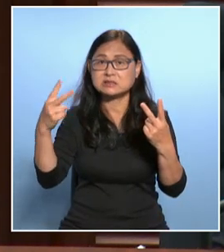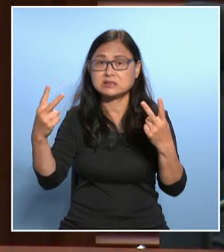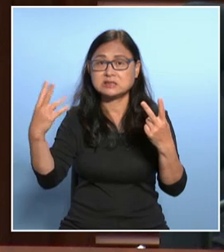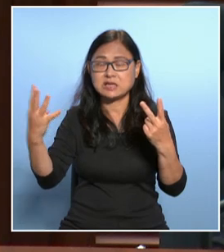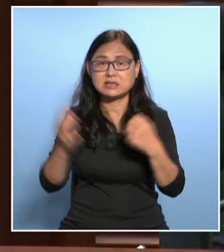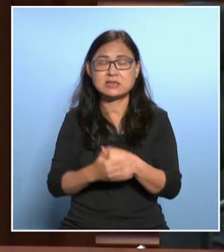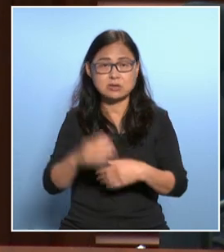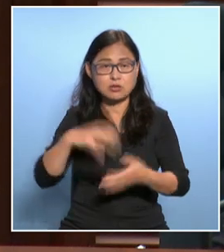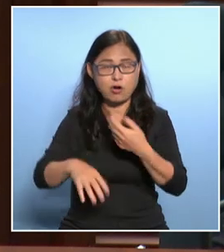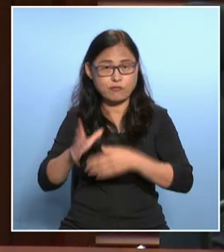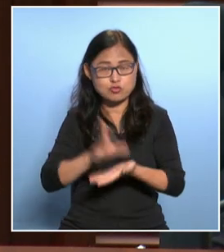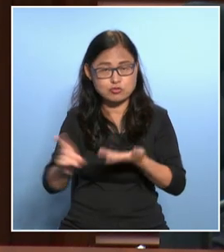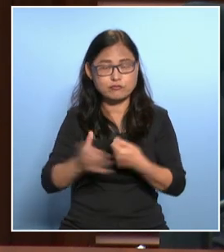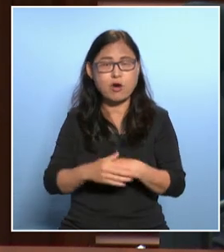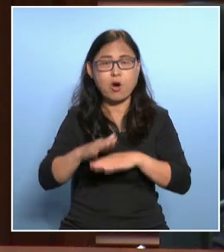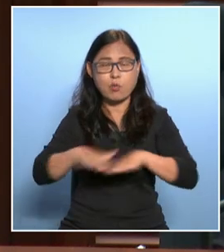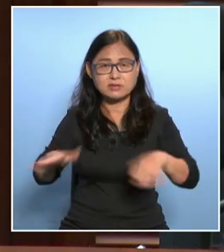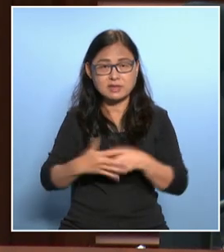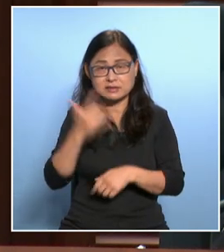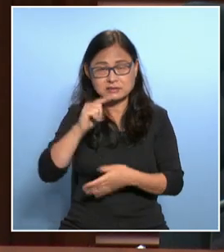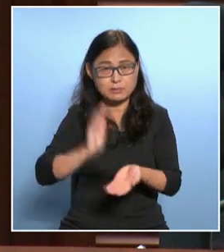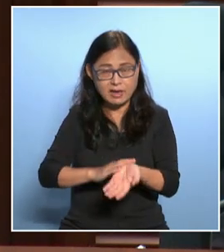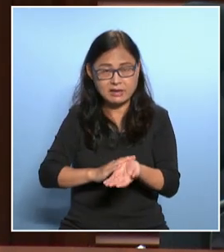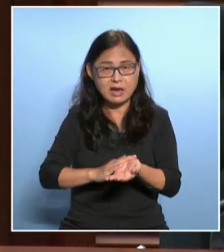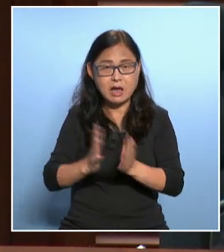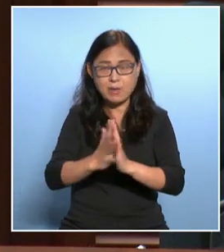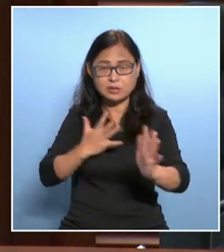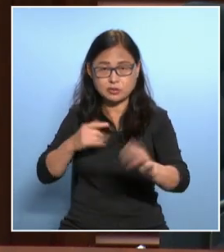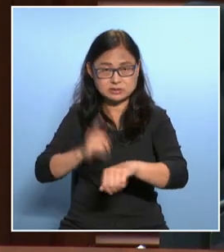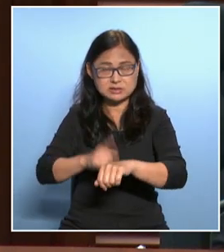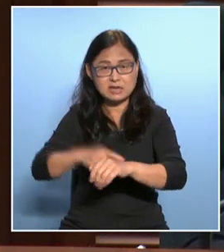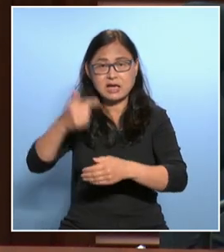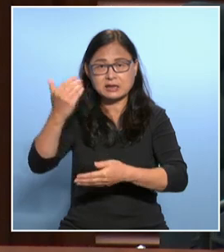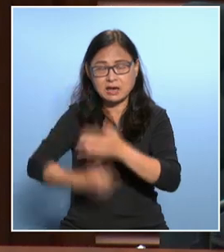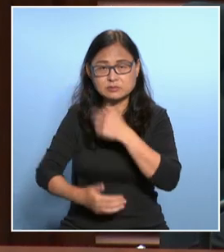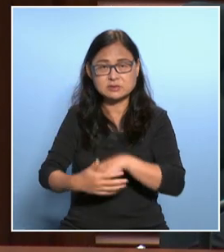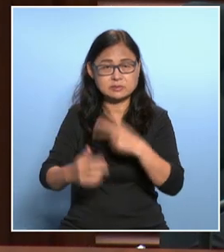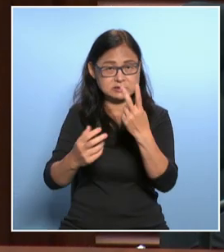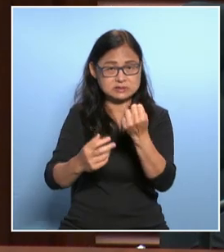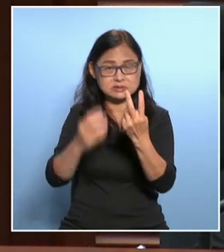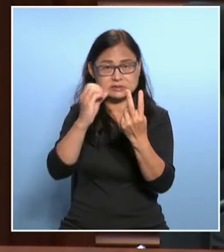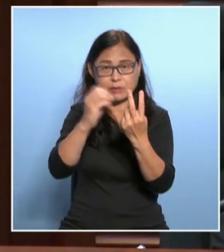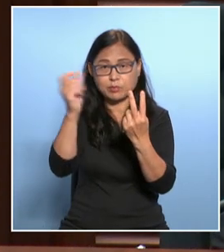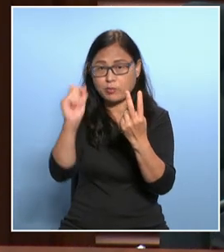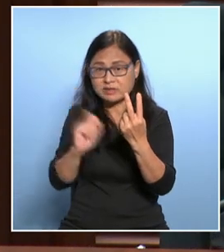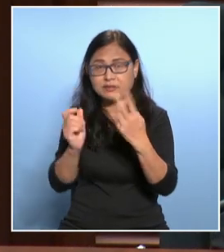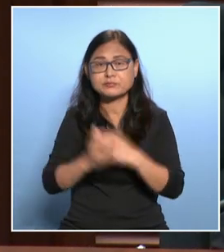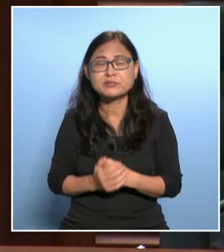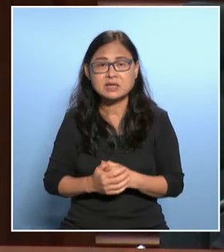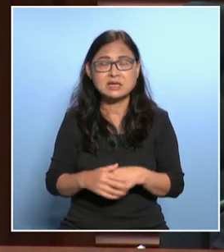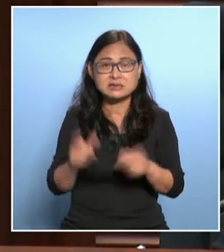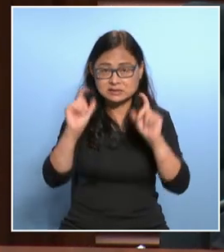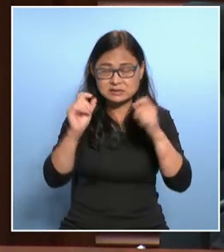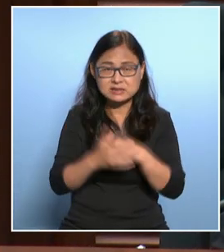performance indicator has been set. In 2023 to 24, the target is to reduce the